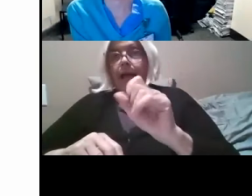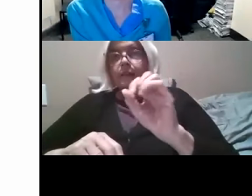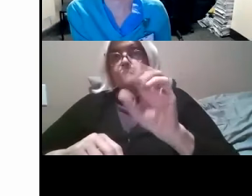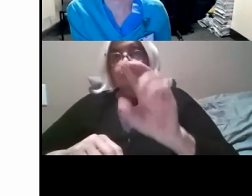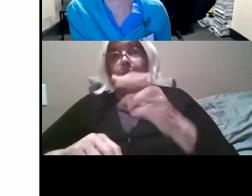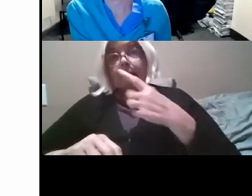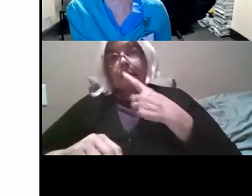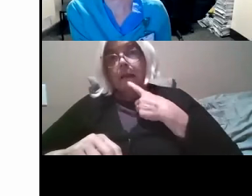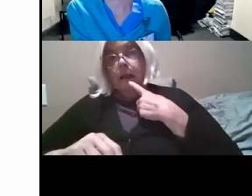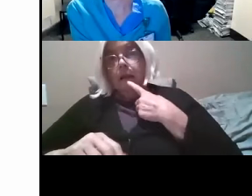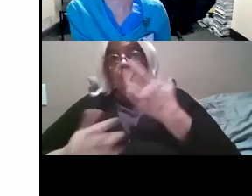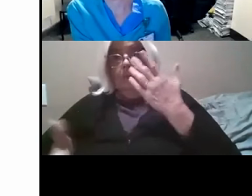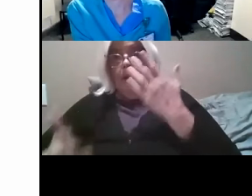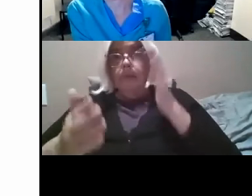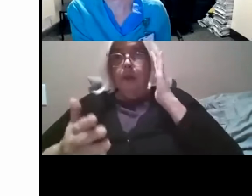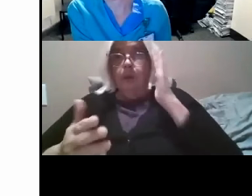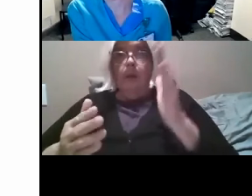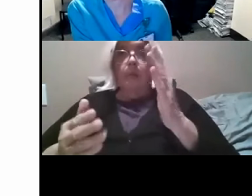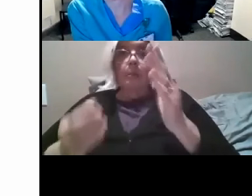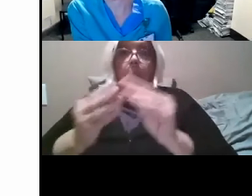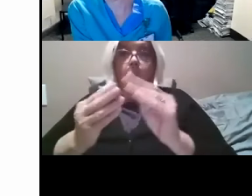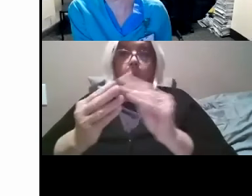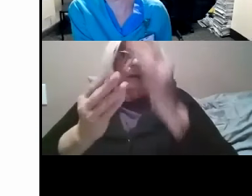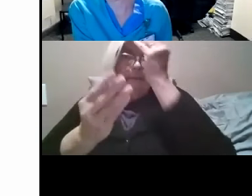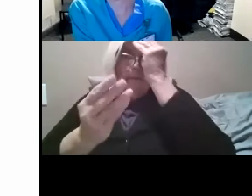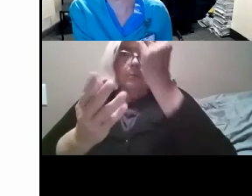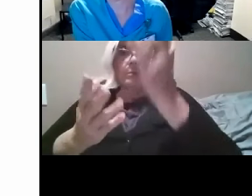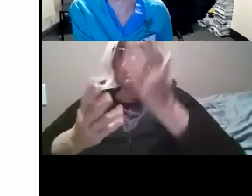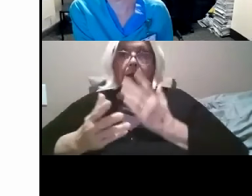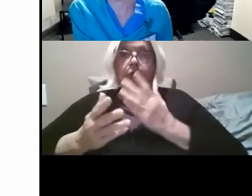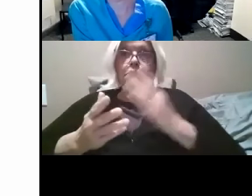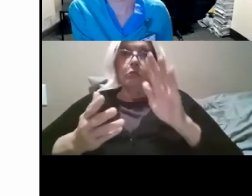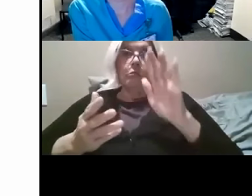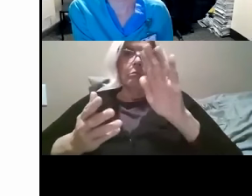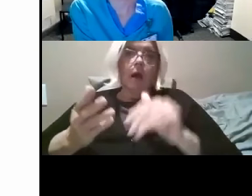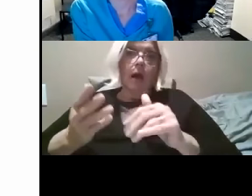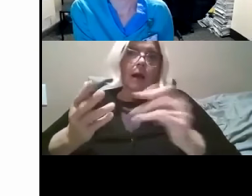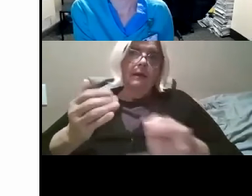we expect that to go forth to the FDA. So